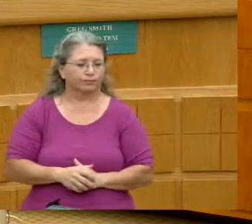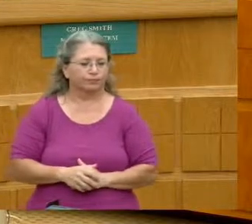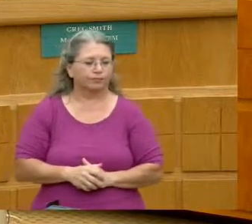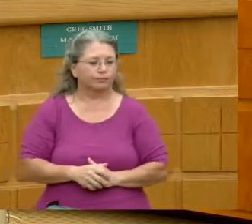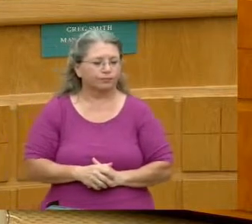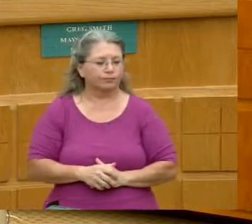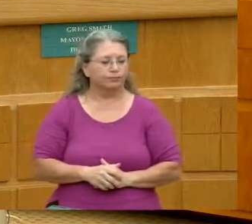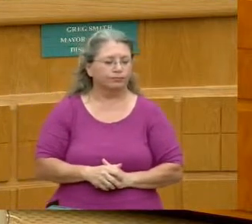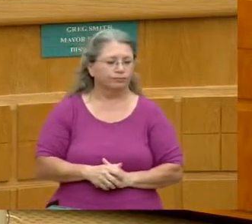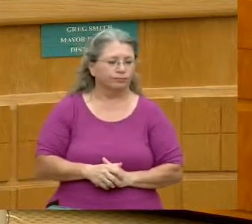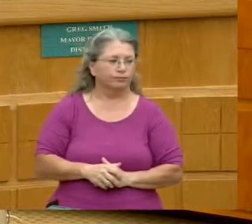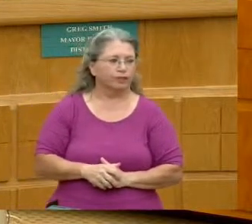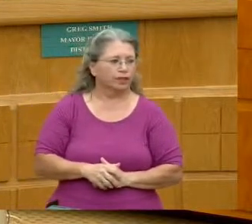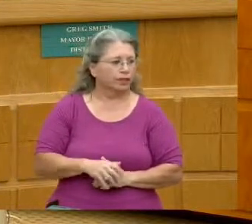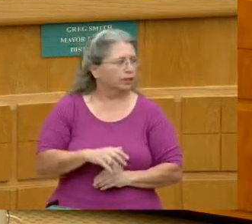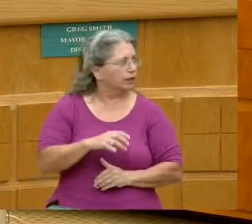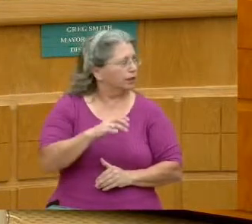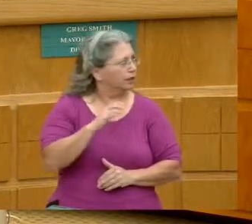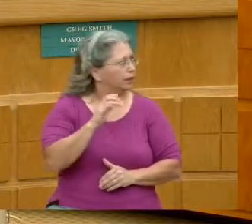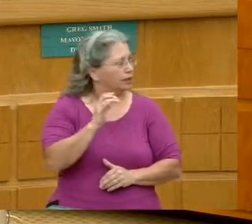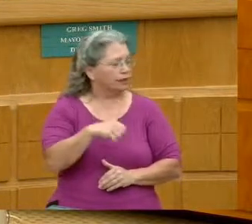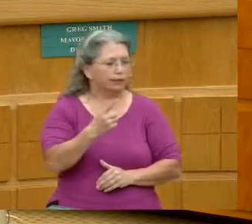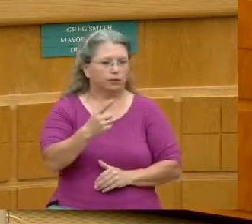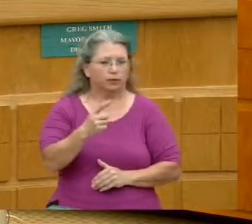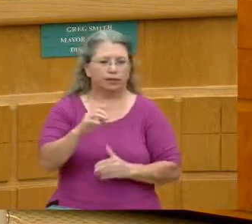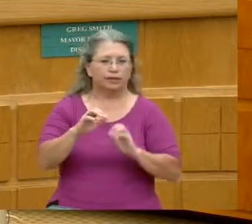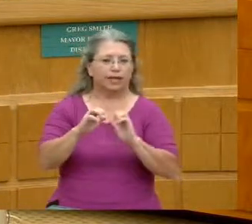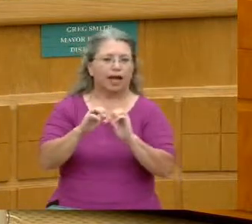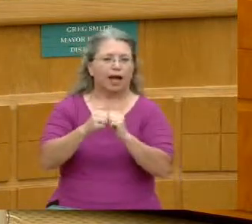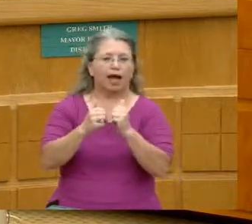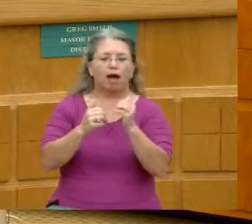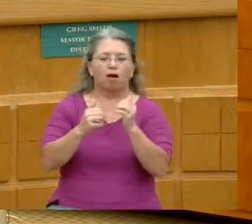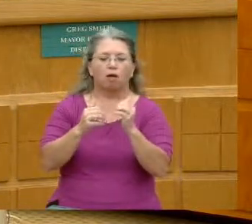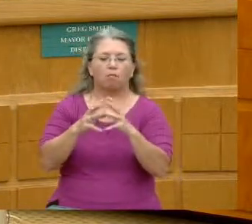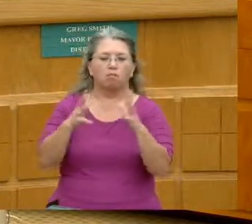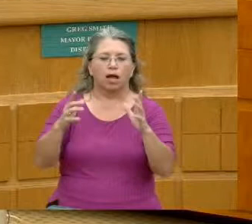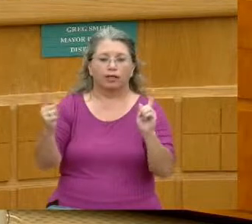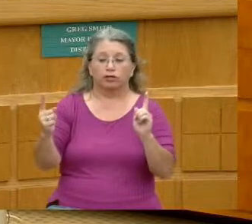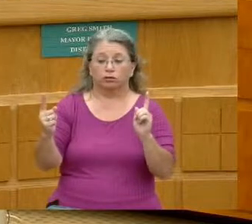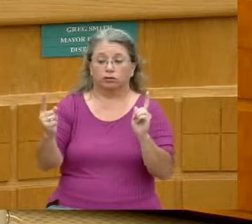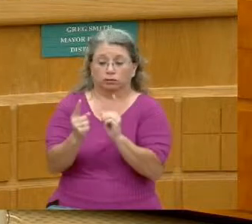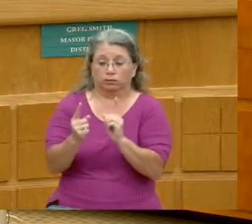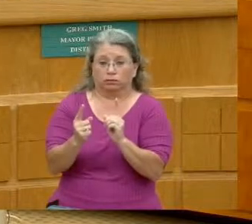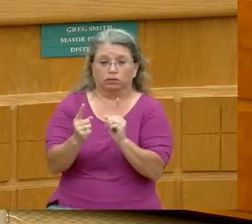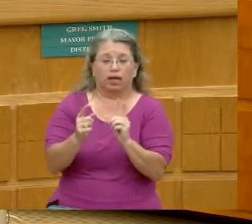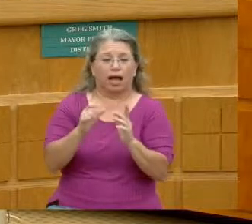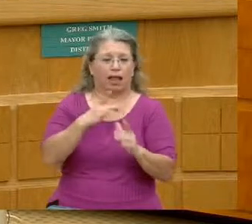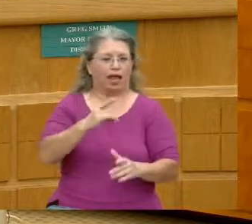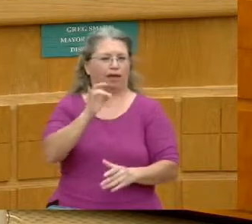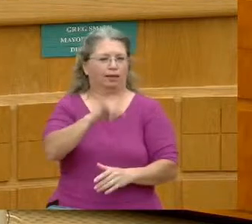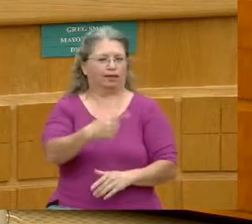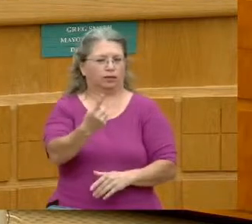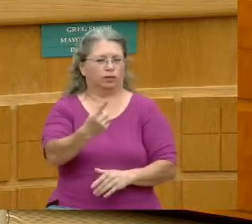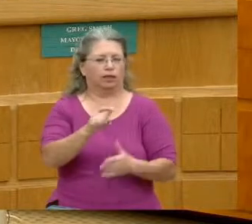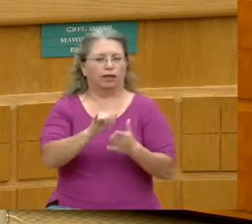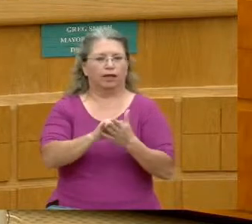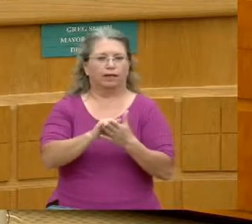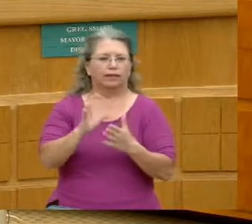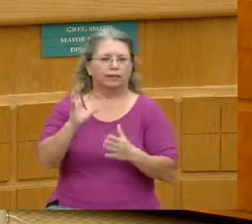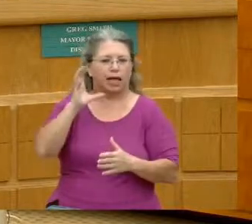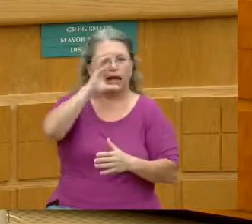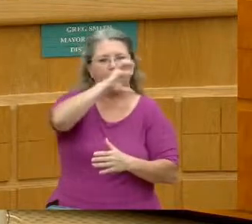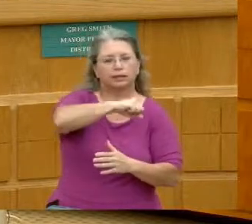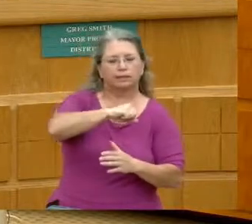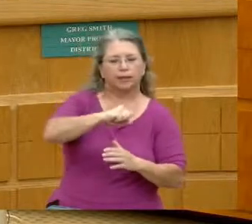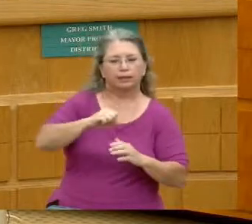This one is the encounter index, and I like this one a lot because it's actually trying to estimate the probability that you're going to encounter somebody else